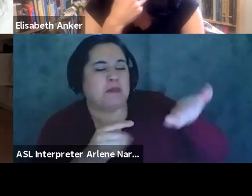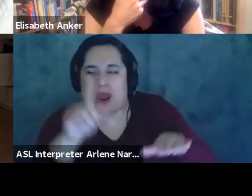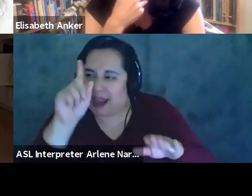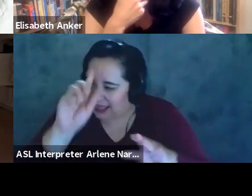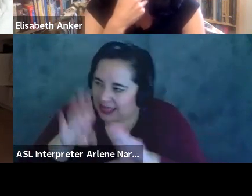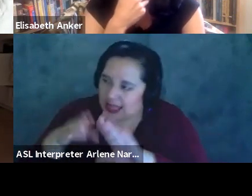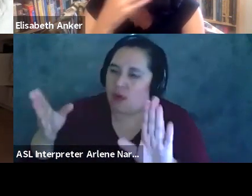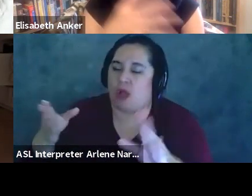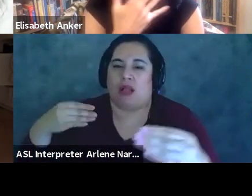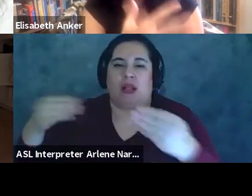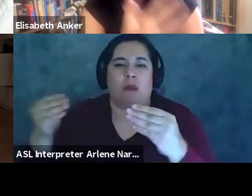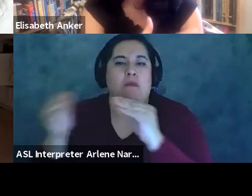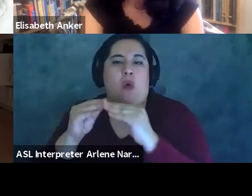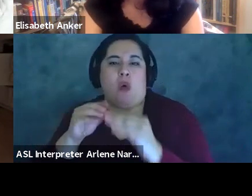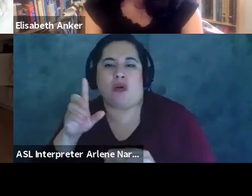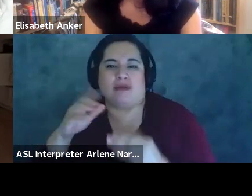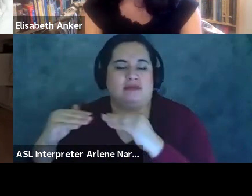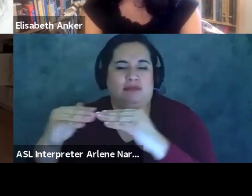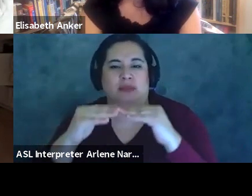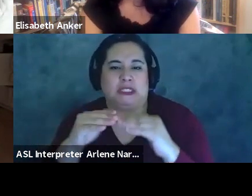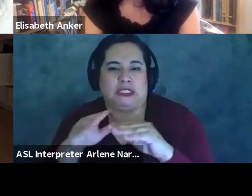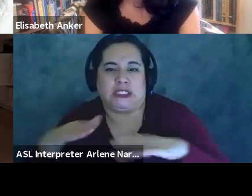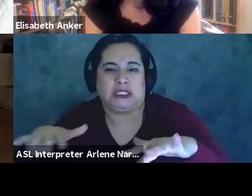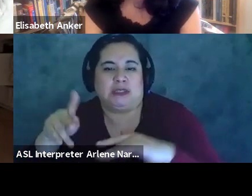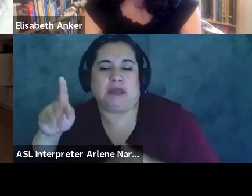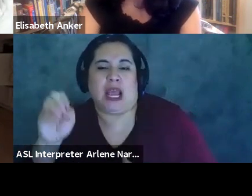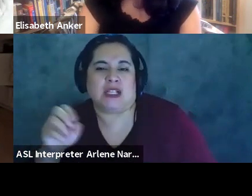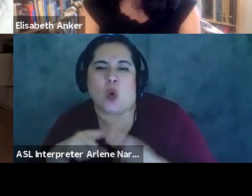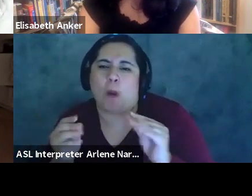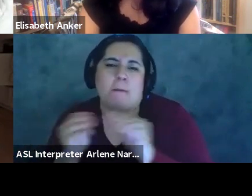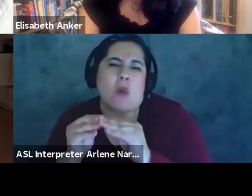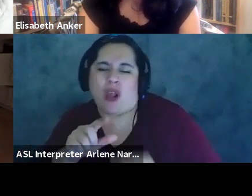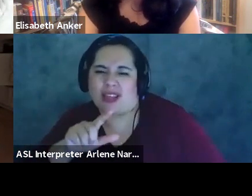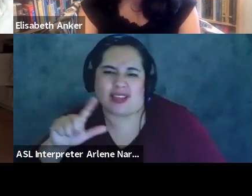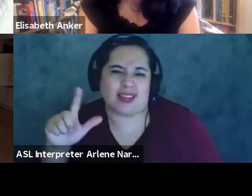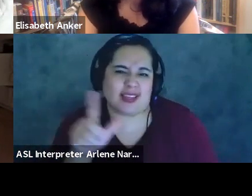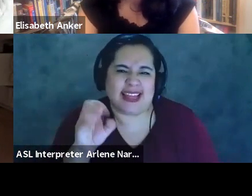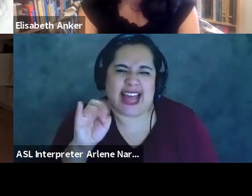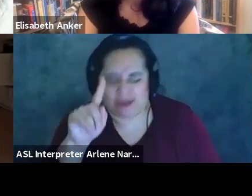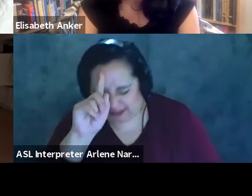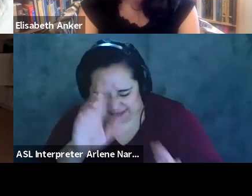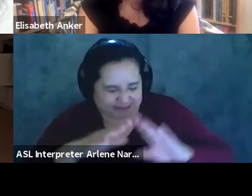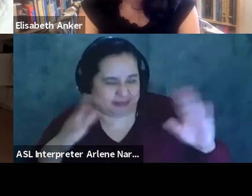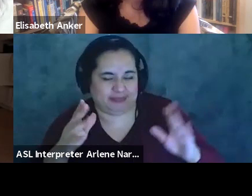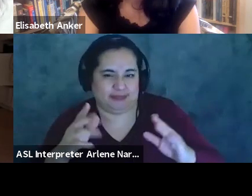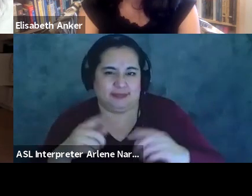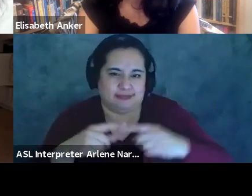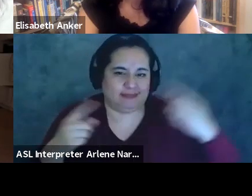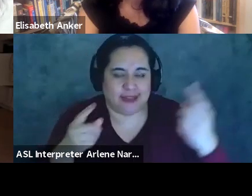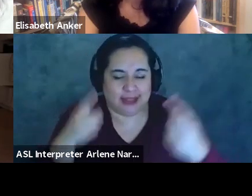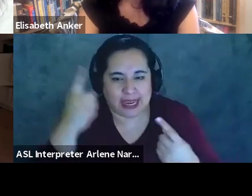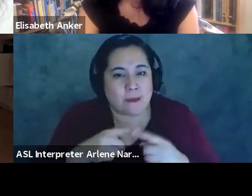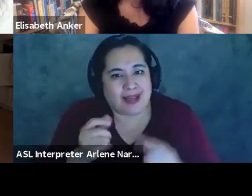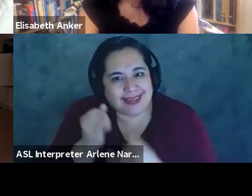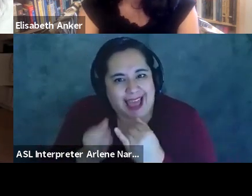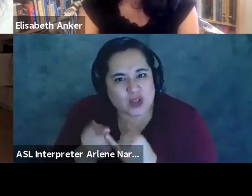space, or even the end of a really vibrant left at a global way. And it's that last one that I actually